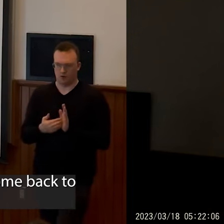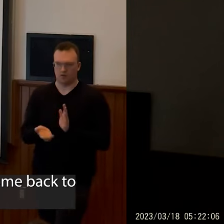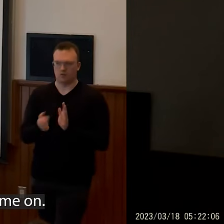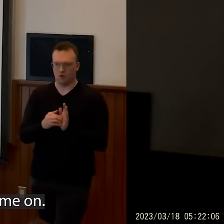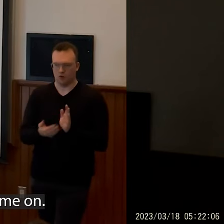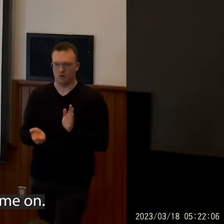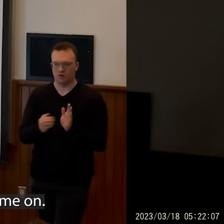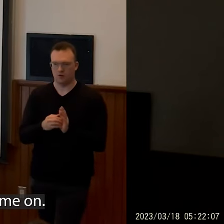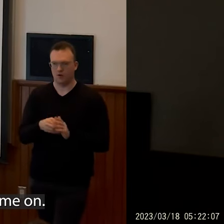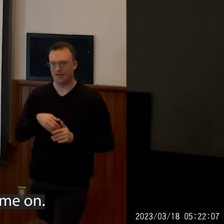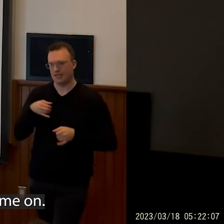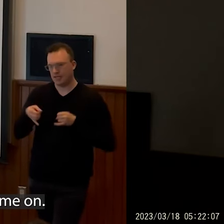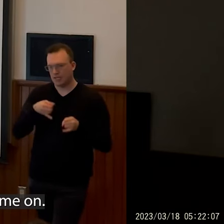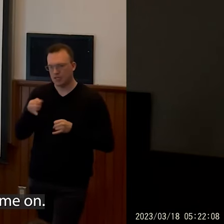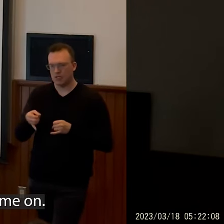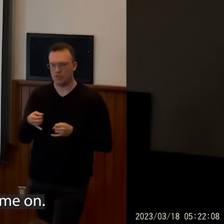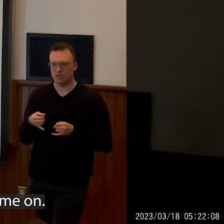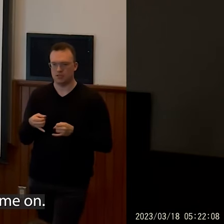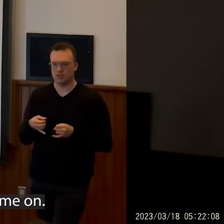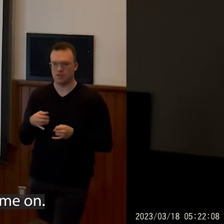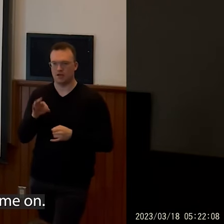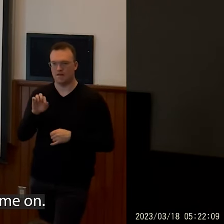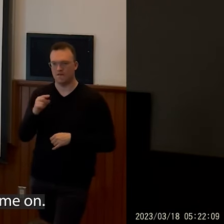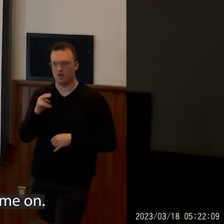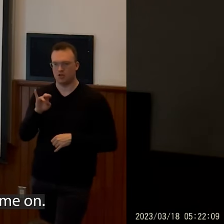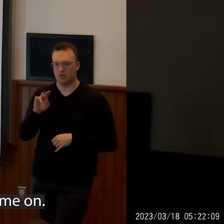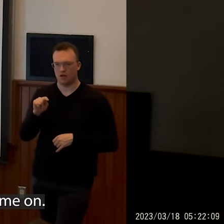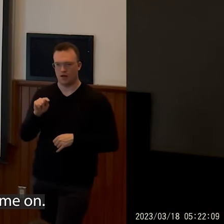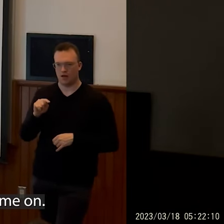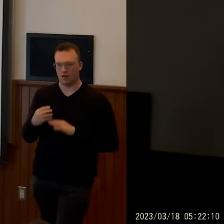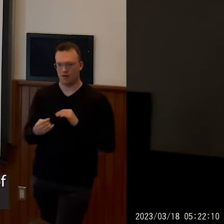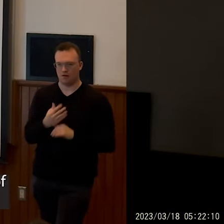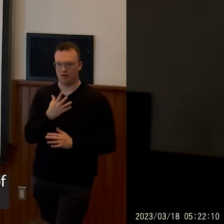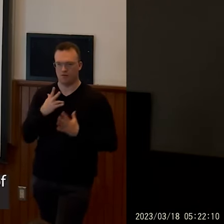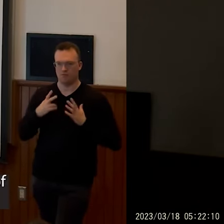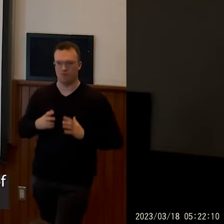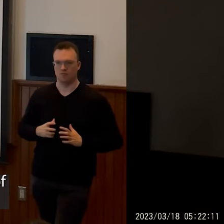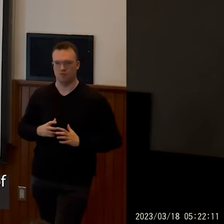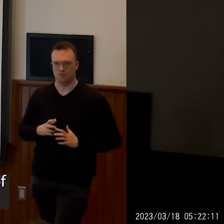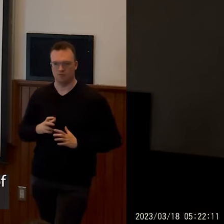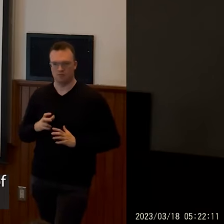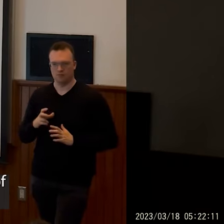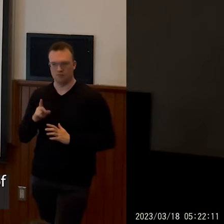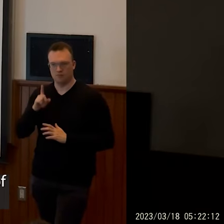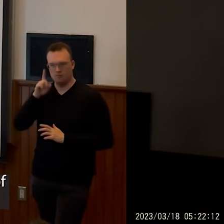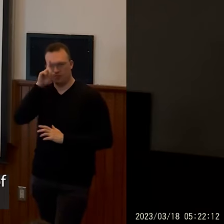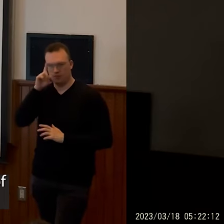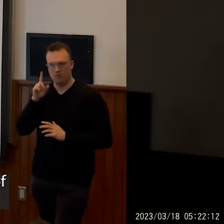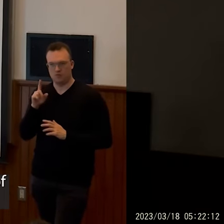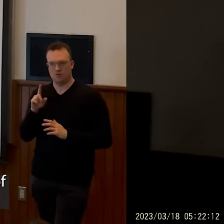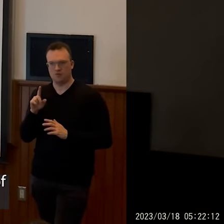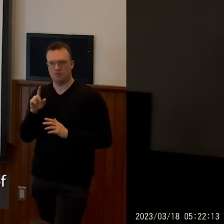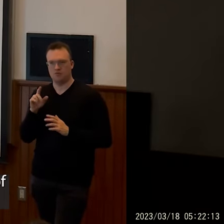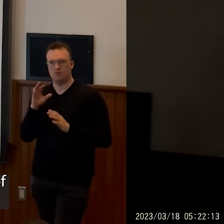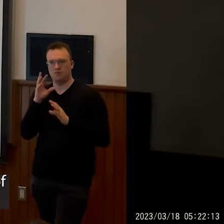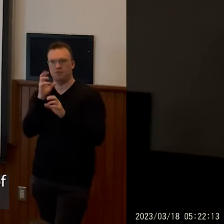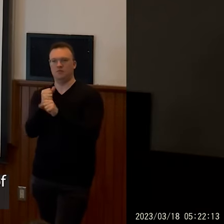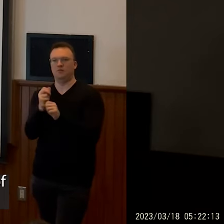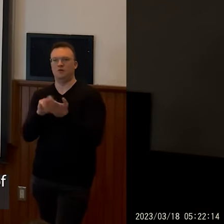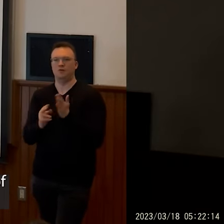have heels, fishnets, and things that turns me on. So then these things kind of always come back again and